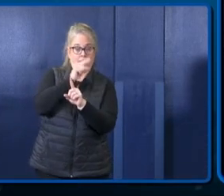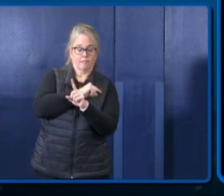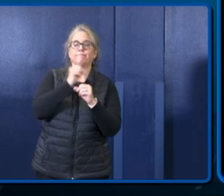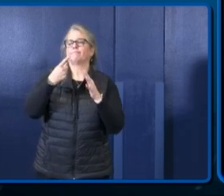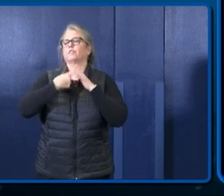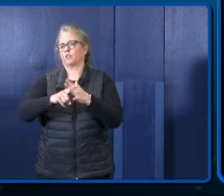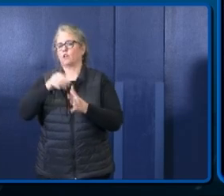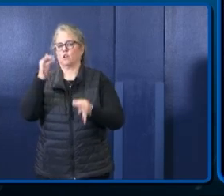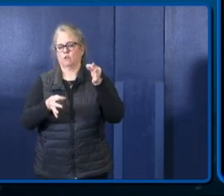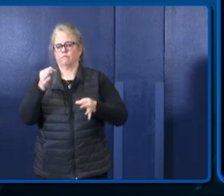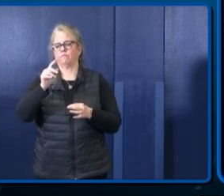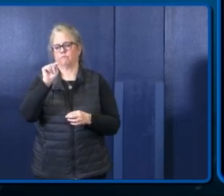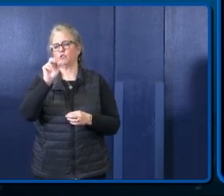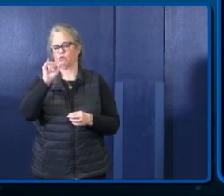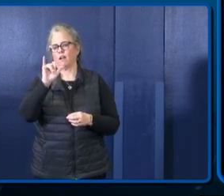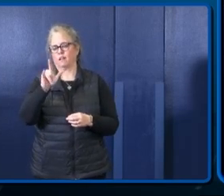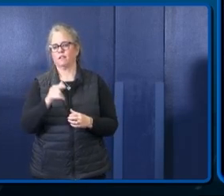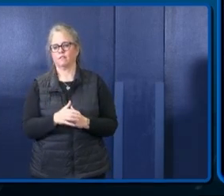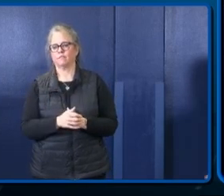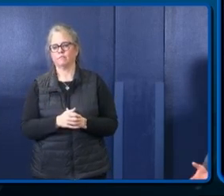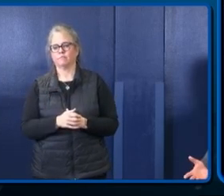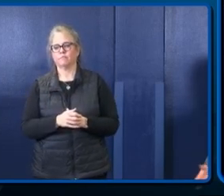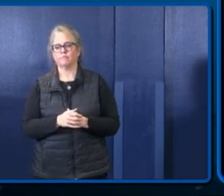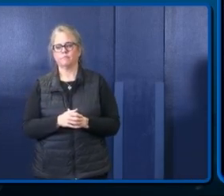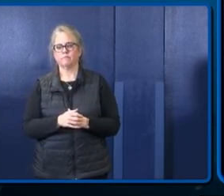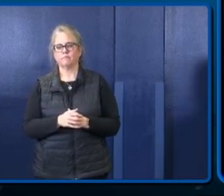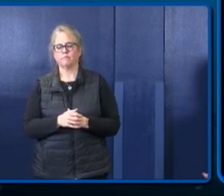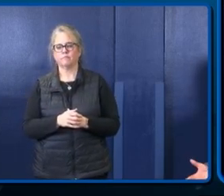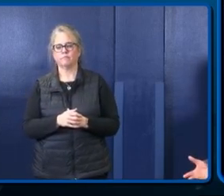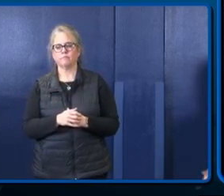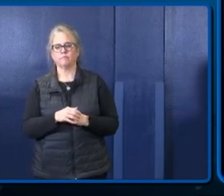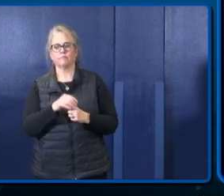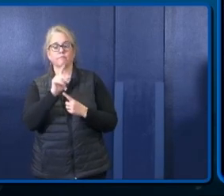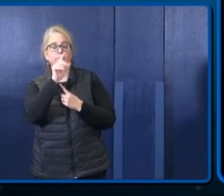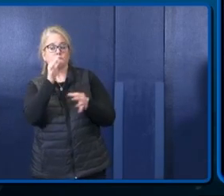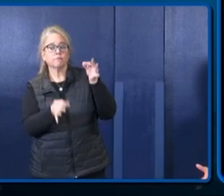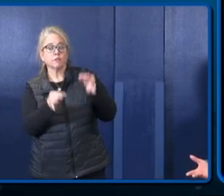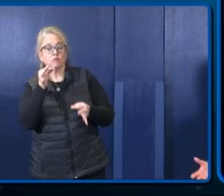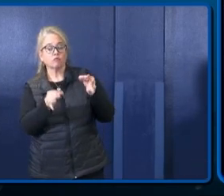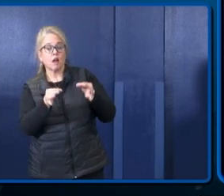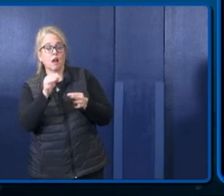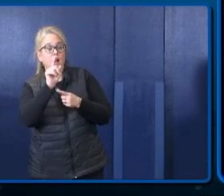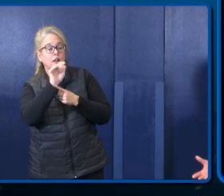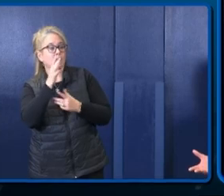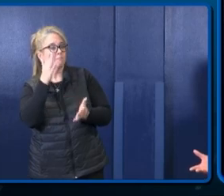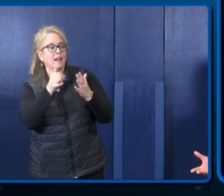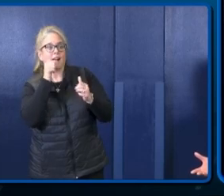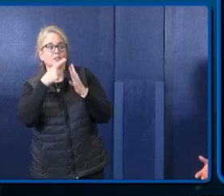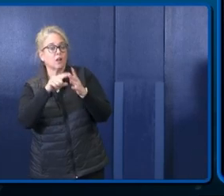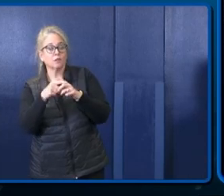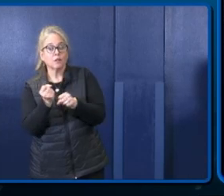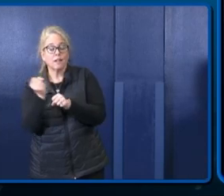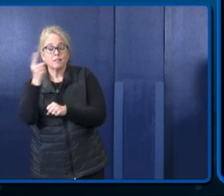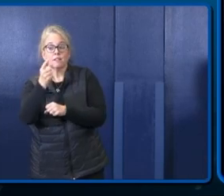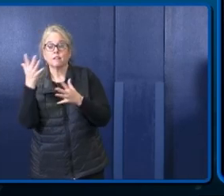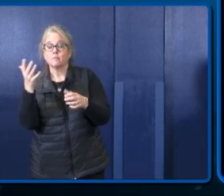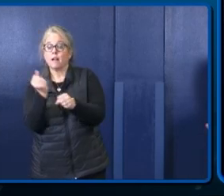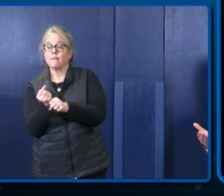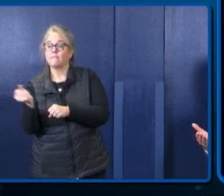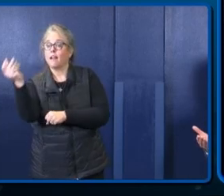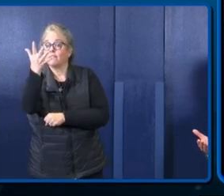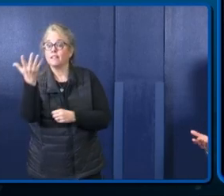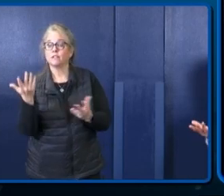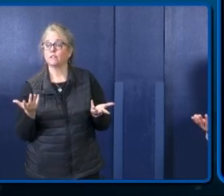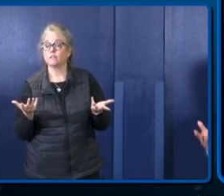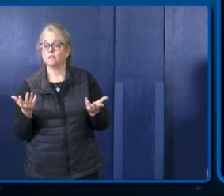may not start until next year sometime. It could be even further out than that. I mean, it's not uncommon. I've got a murder case now that is on